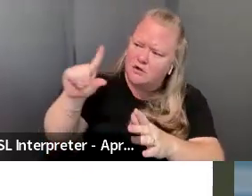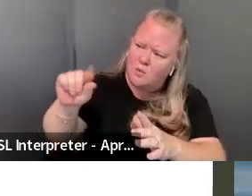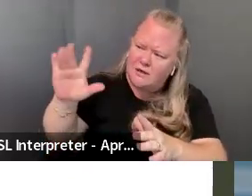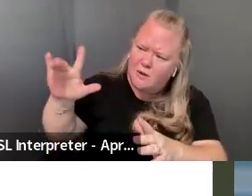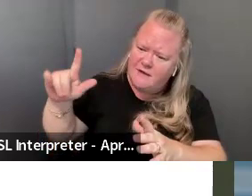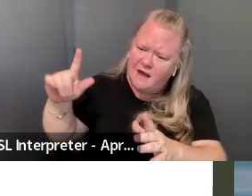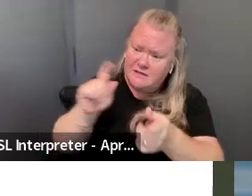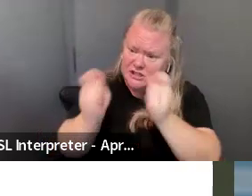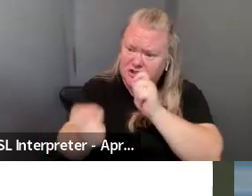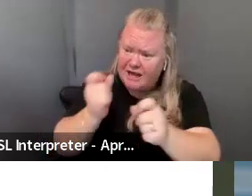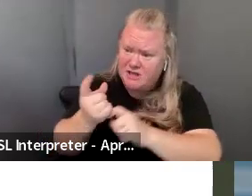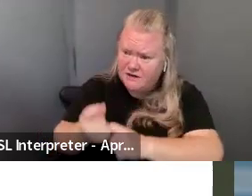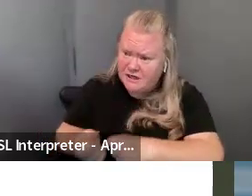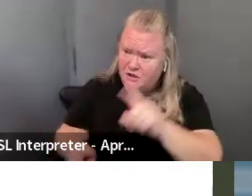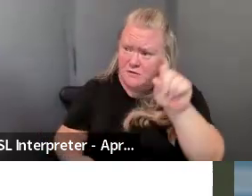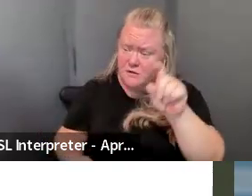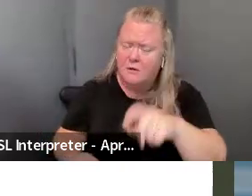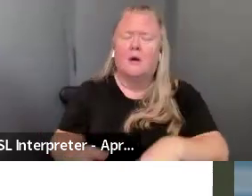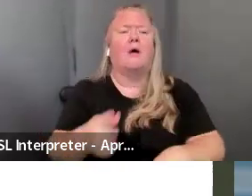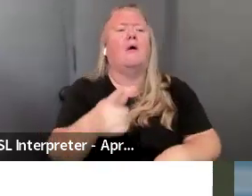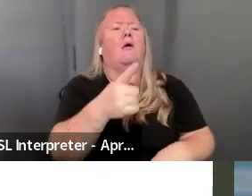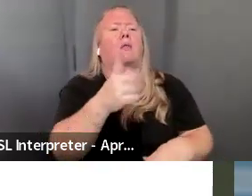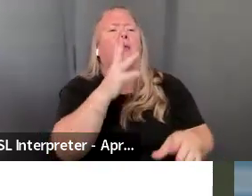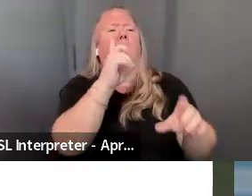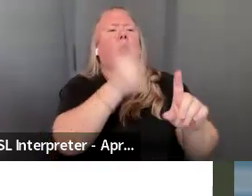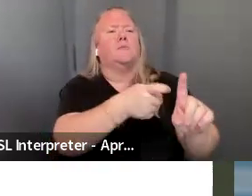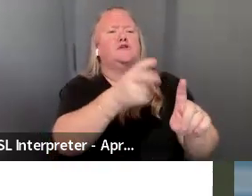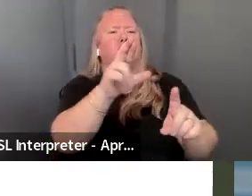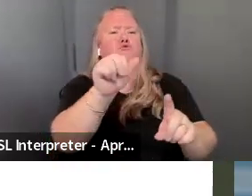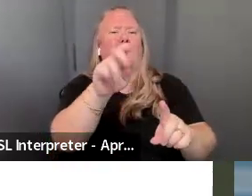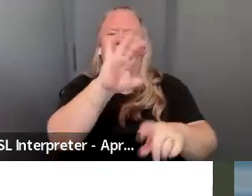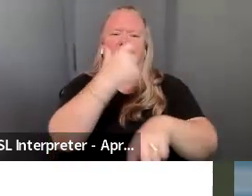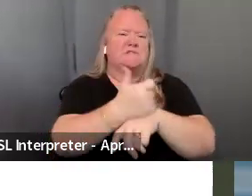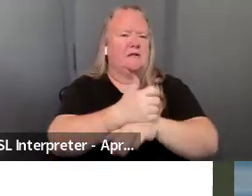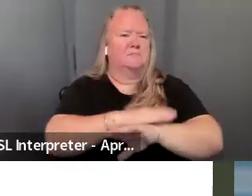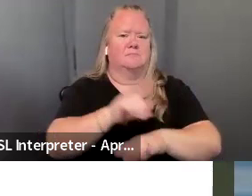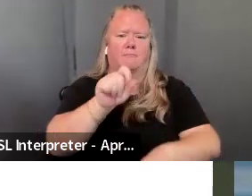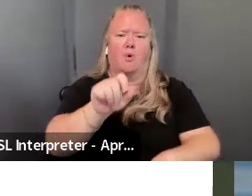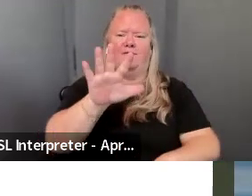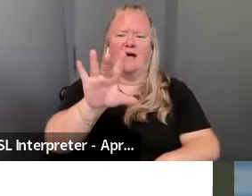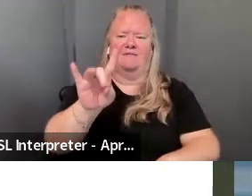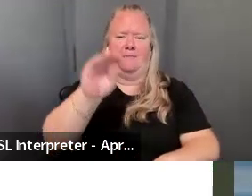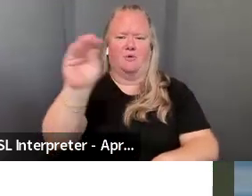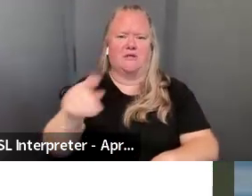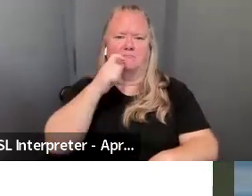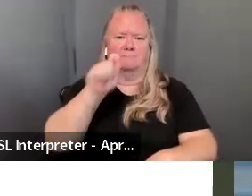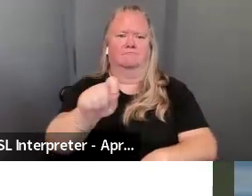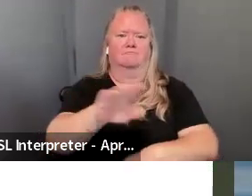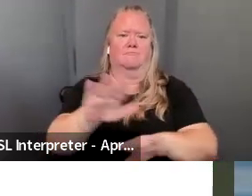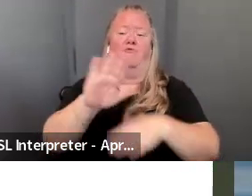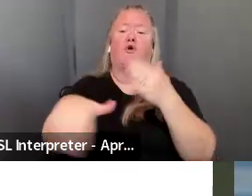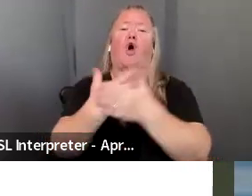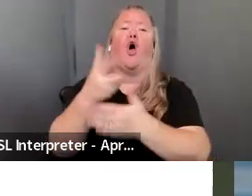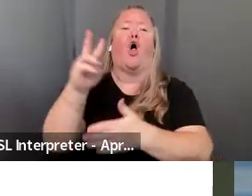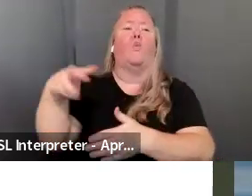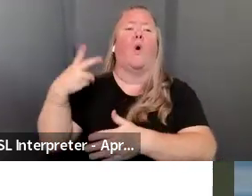2025? Does it change every year? So the contribution rate is set at 0.58% for all working Washingtonians,